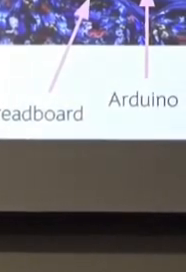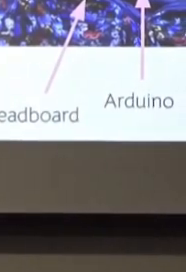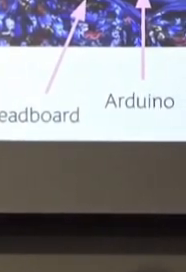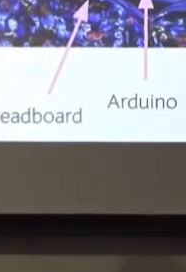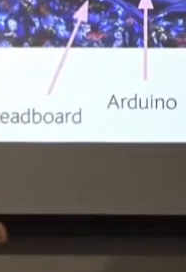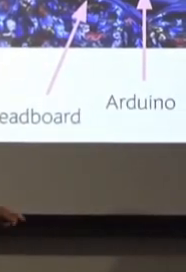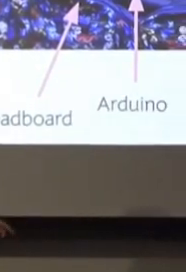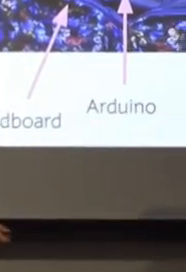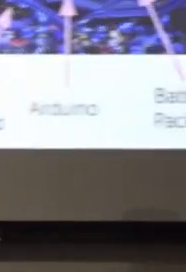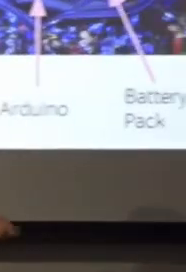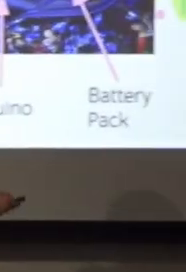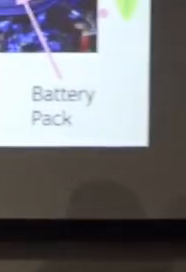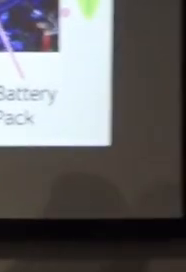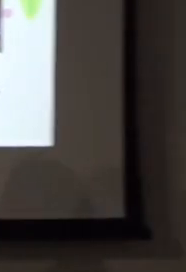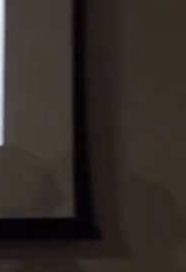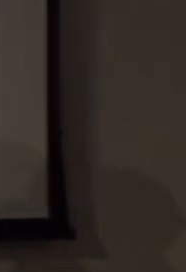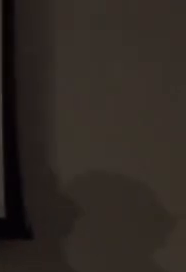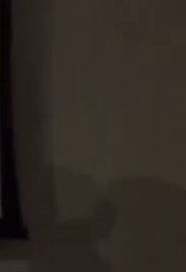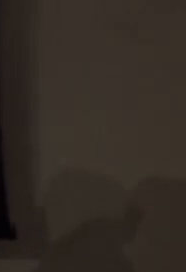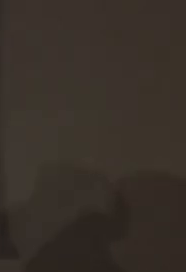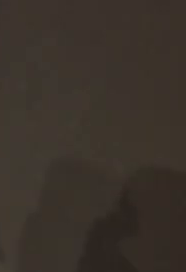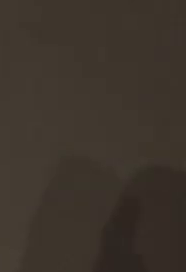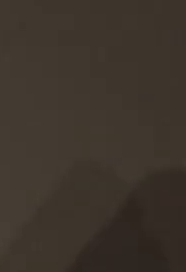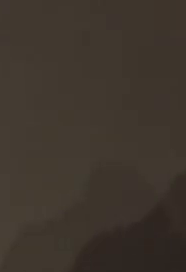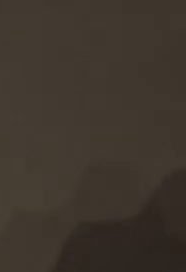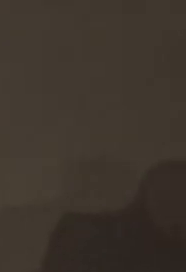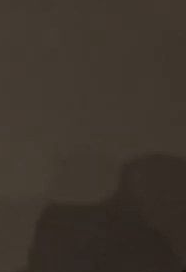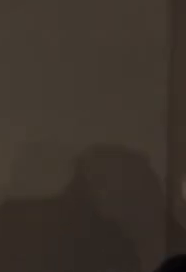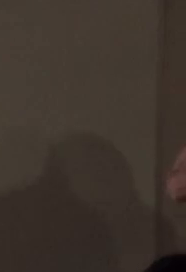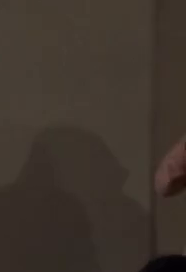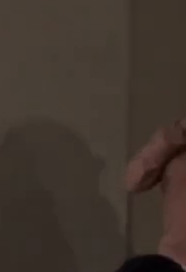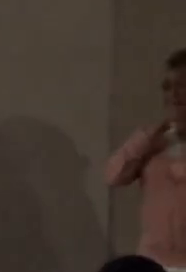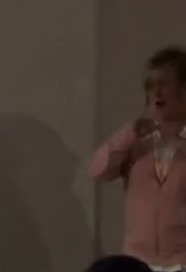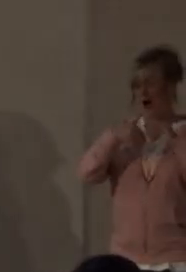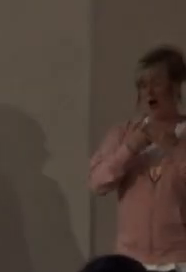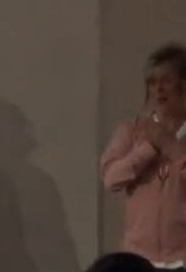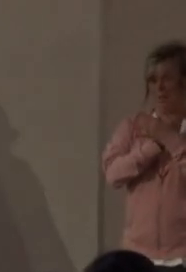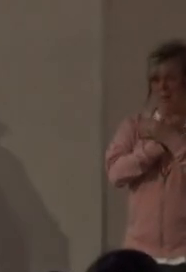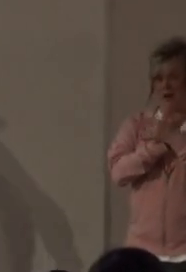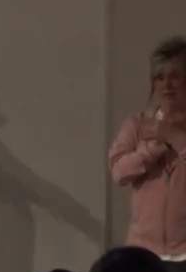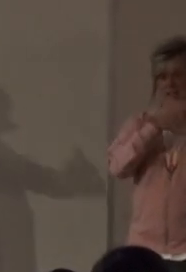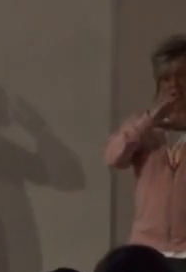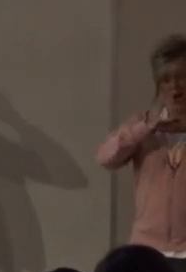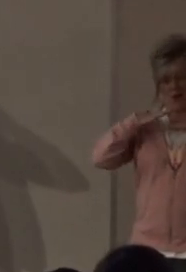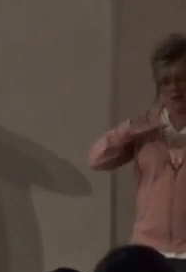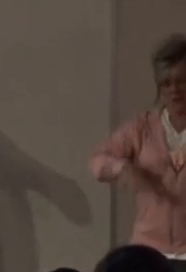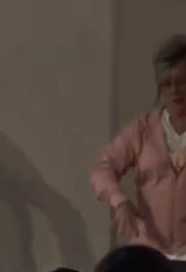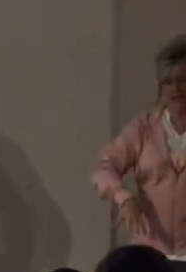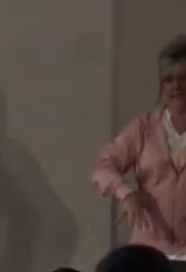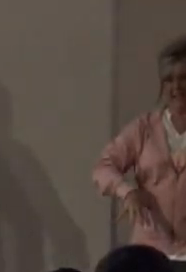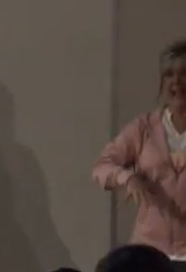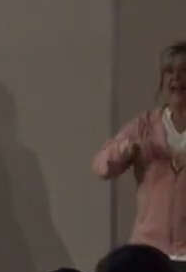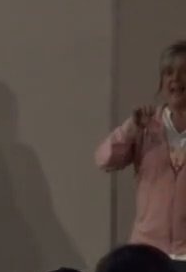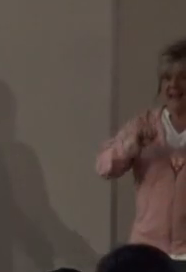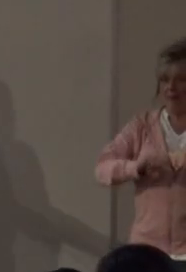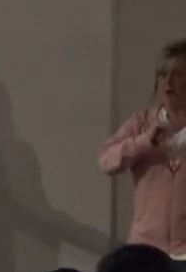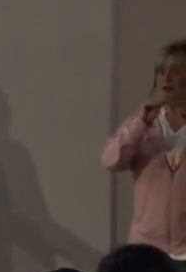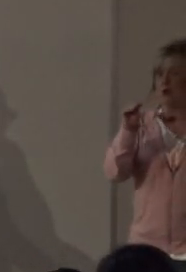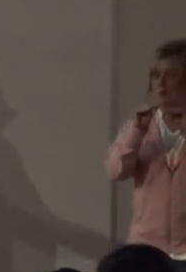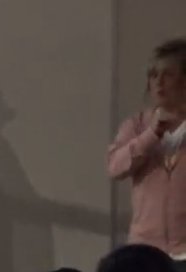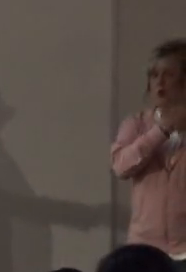So I very happily was able to get all my butterflies onto their dress and get them moving.